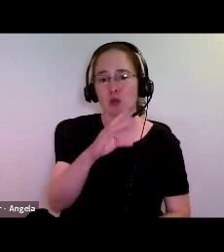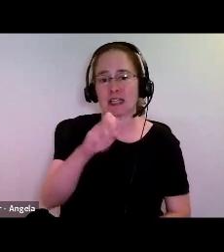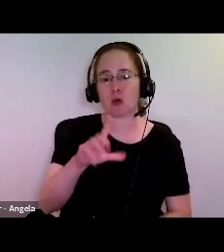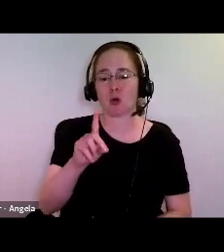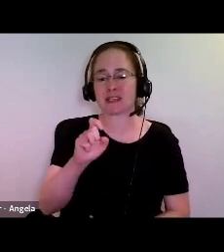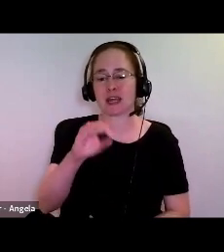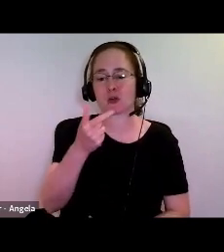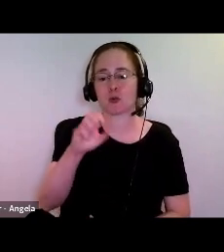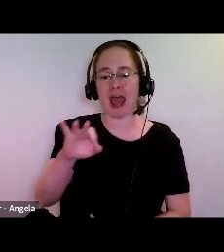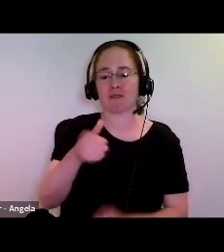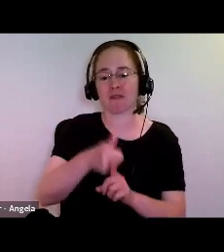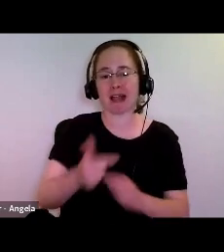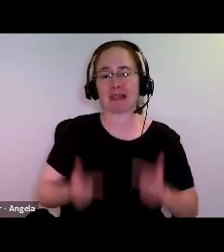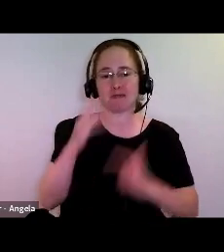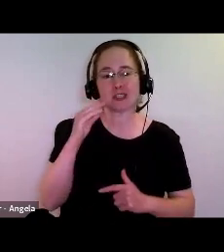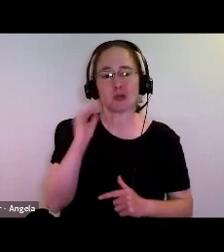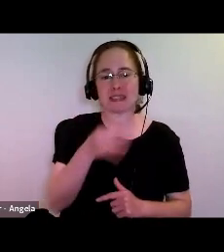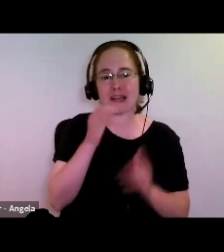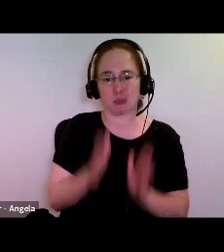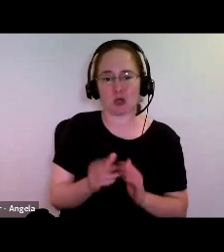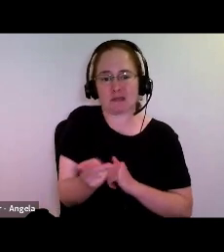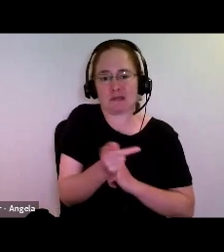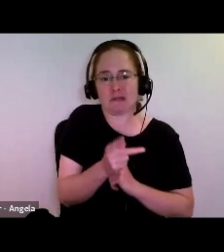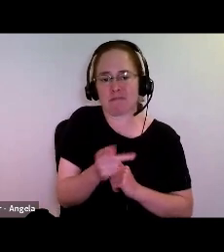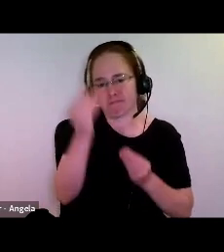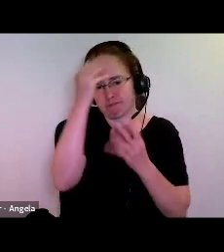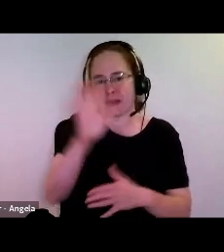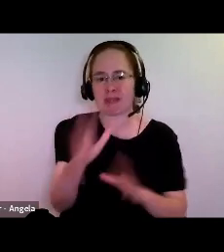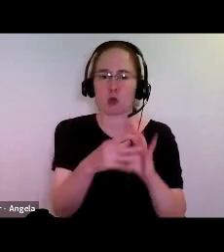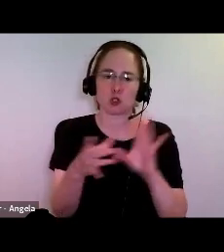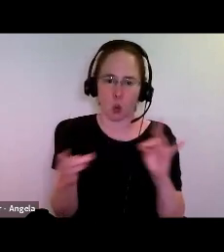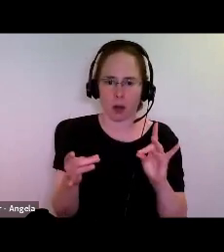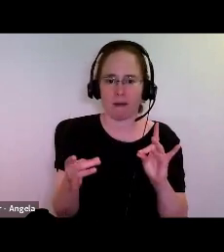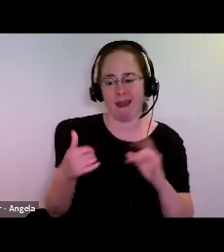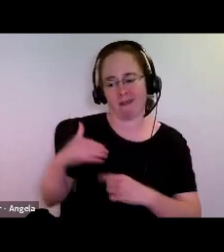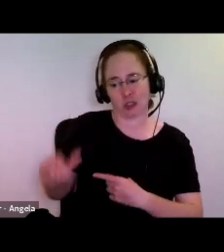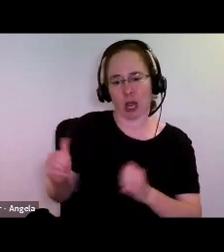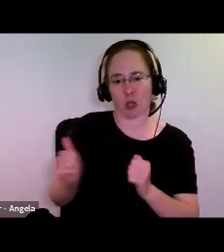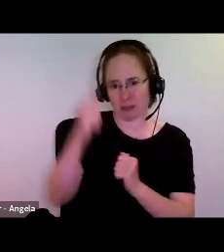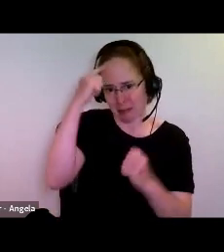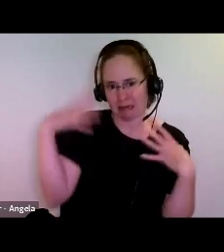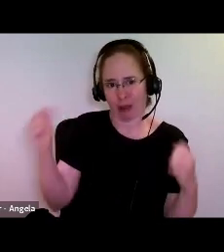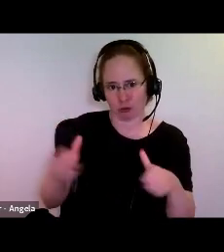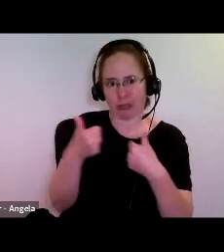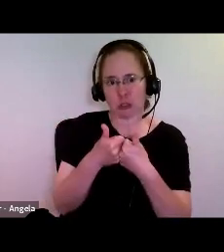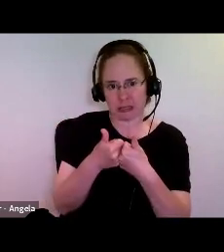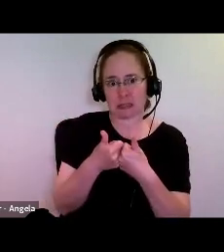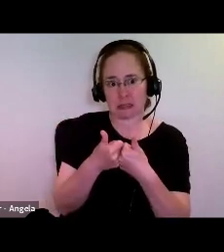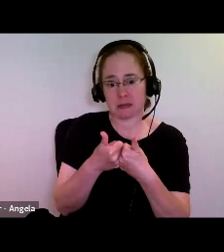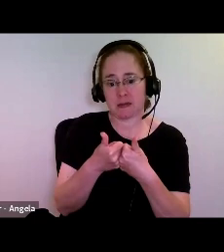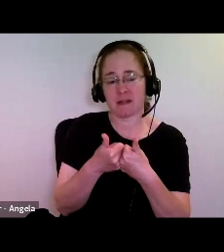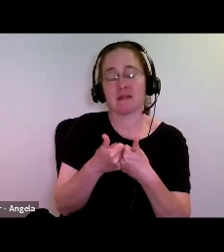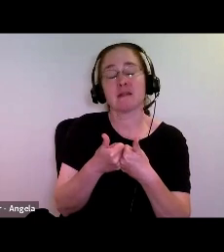lived experience experts, and they're going to share their story of parenting a child with mental health challenges and how that led